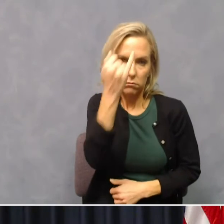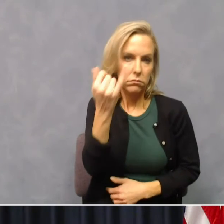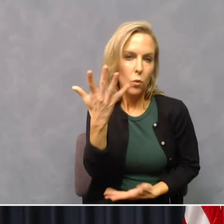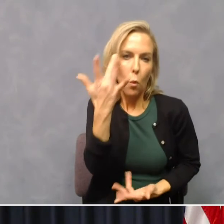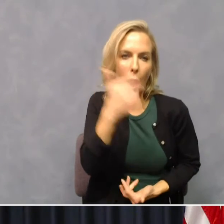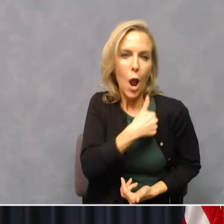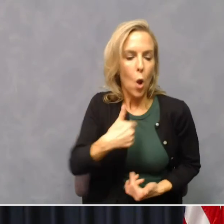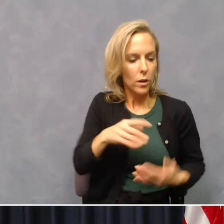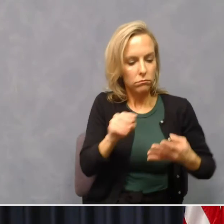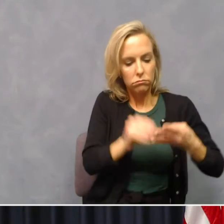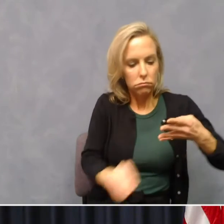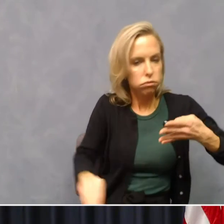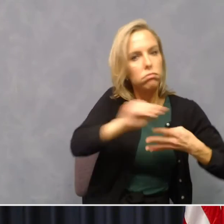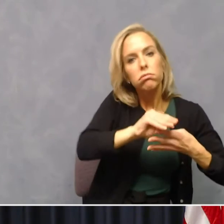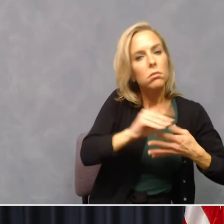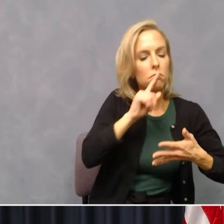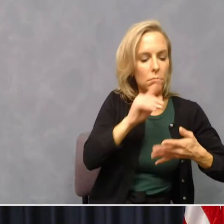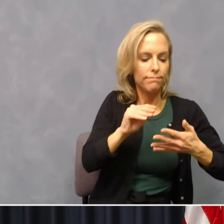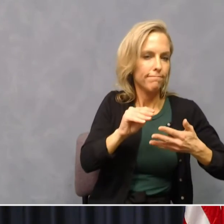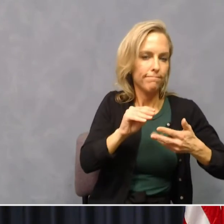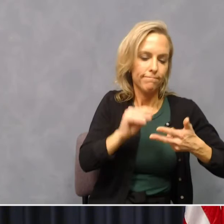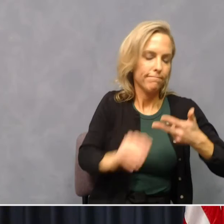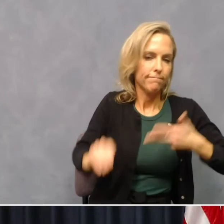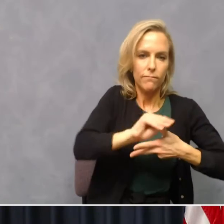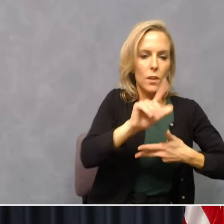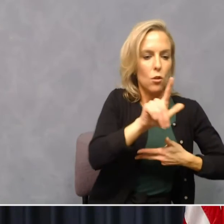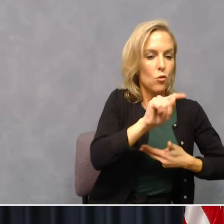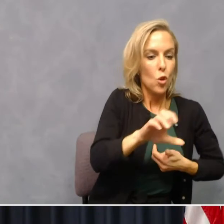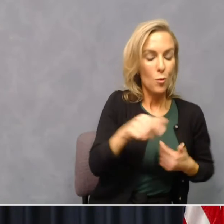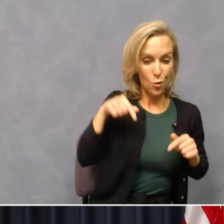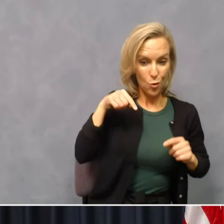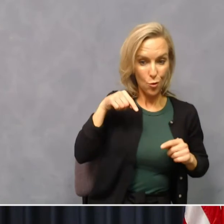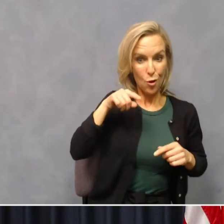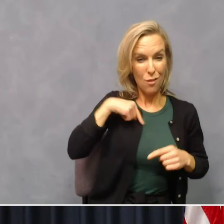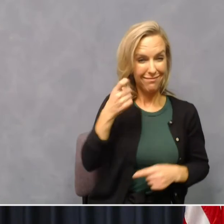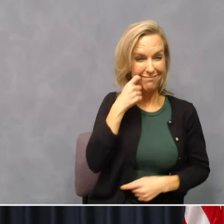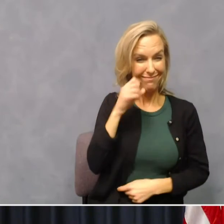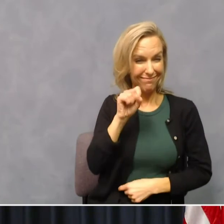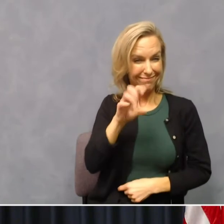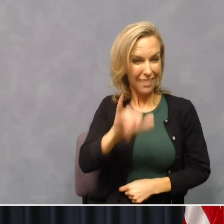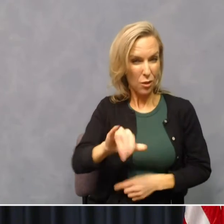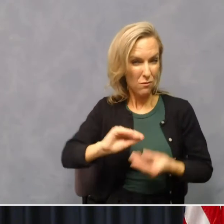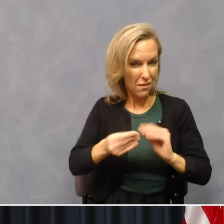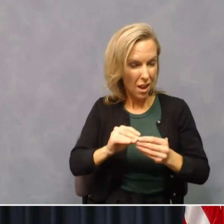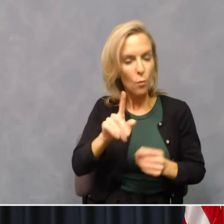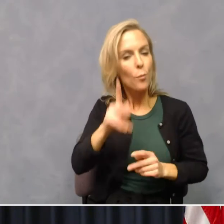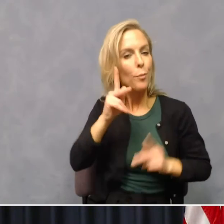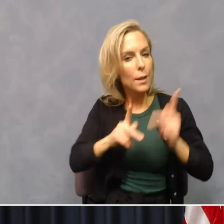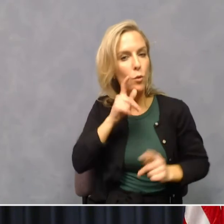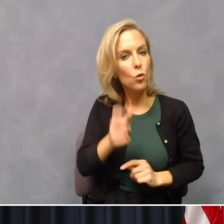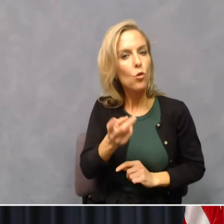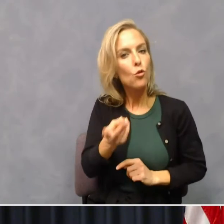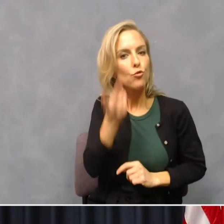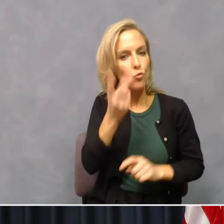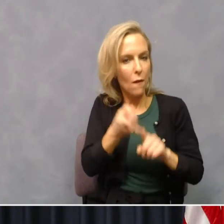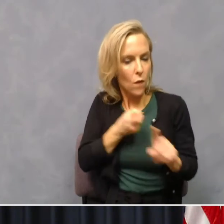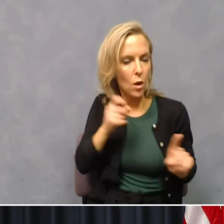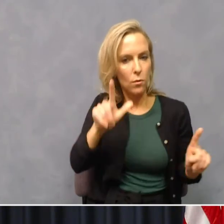care, only 2 of the individuals today that we lost were outside of long-term